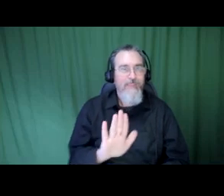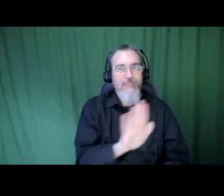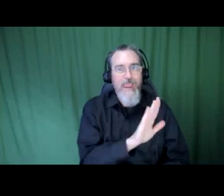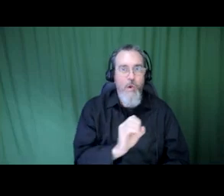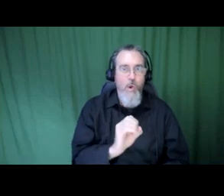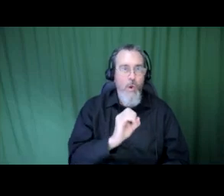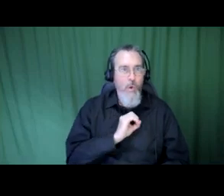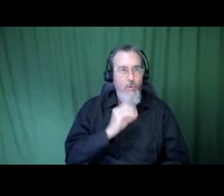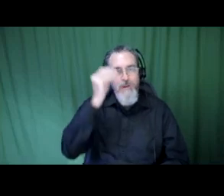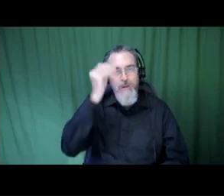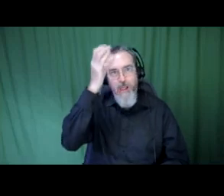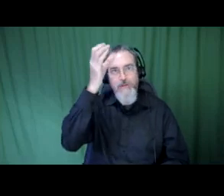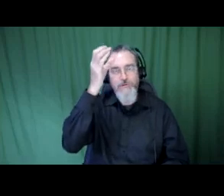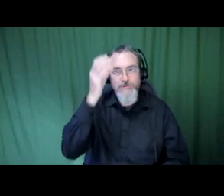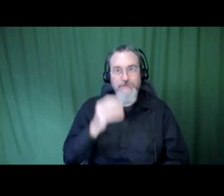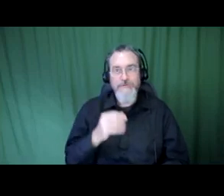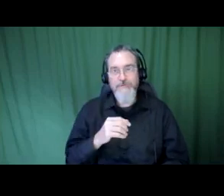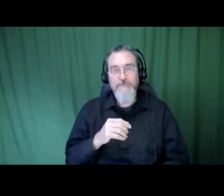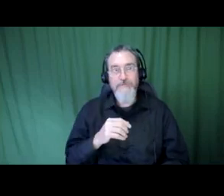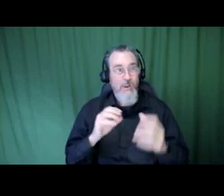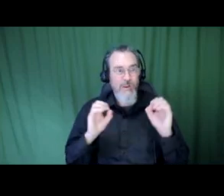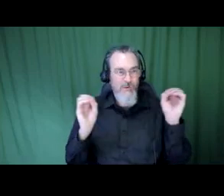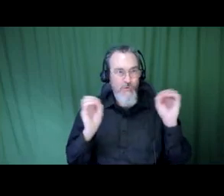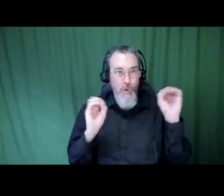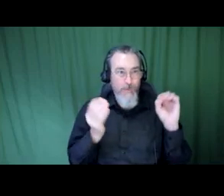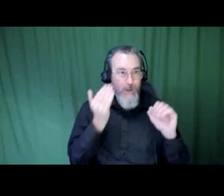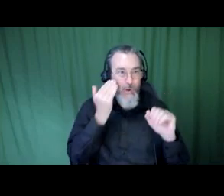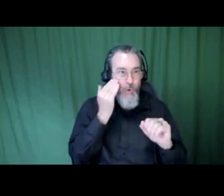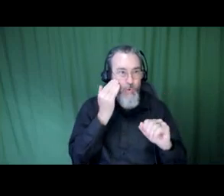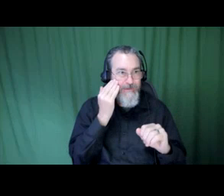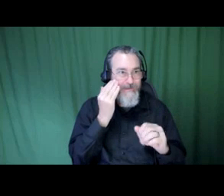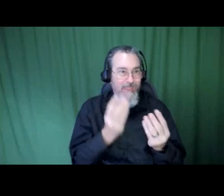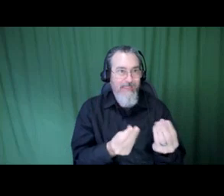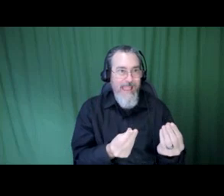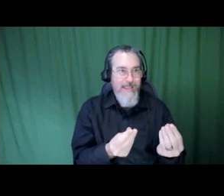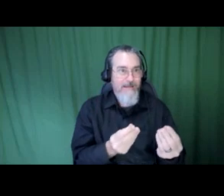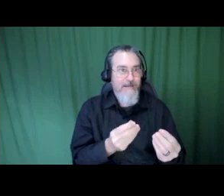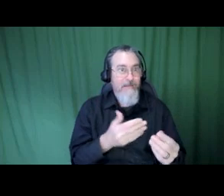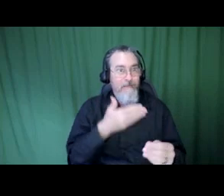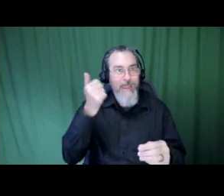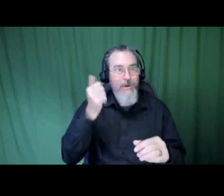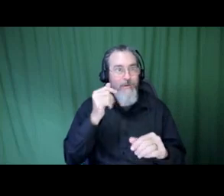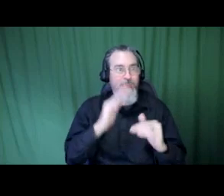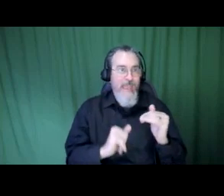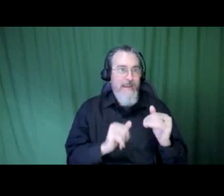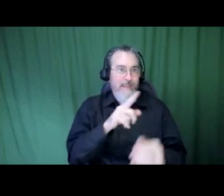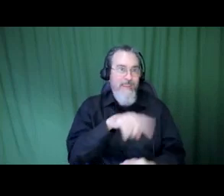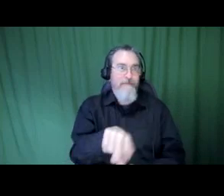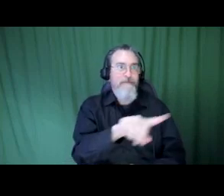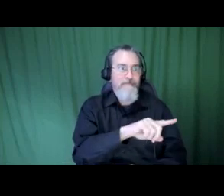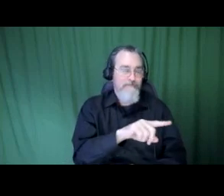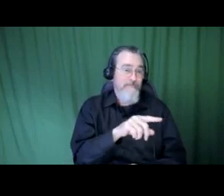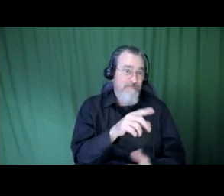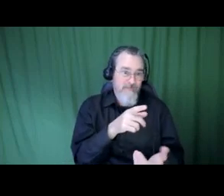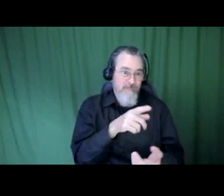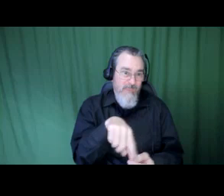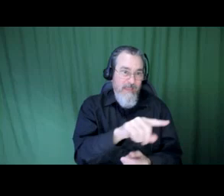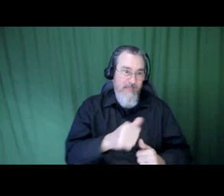knowledge, because nobody knows the land better than the tribal communities that have lived there since time